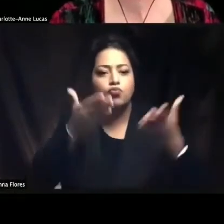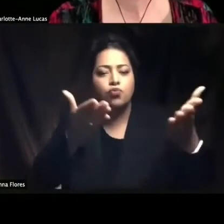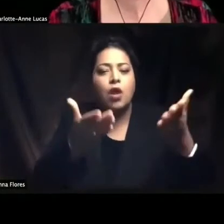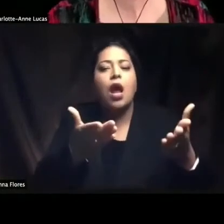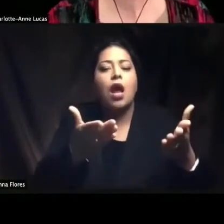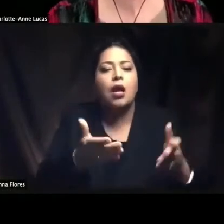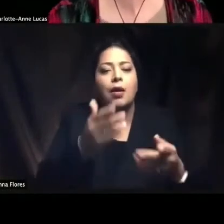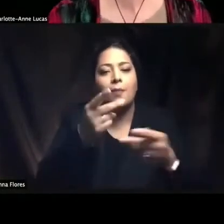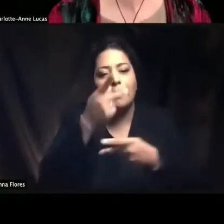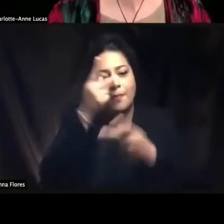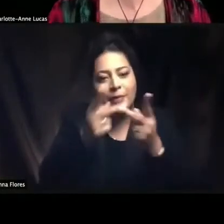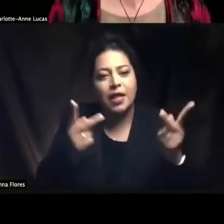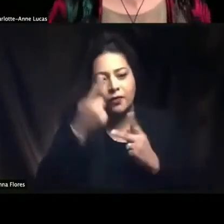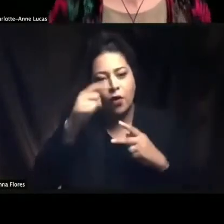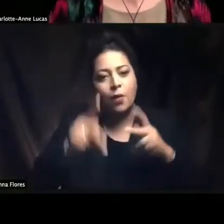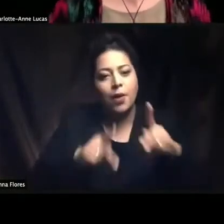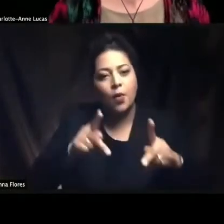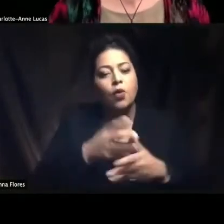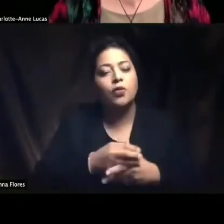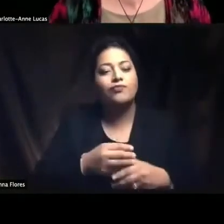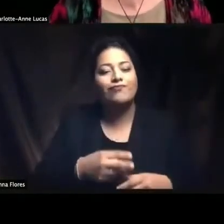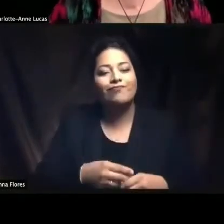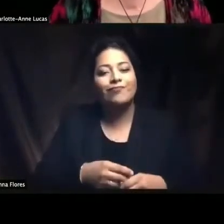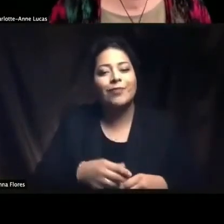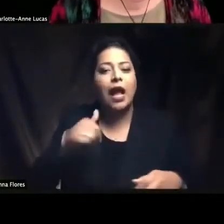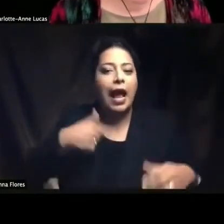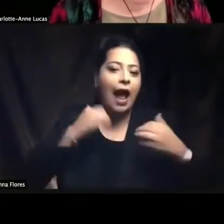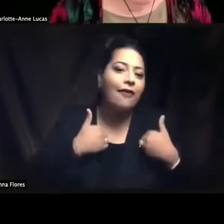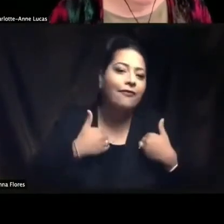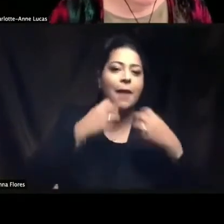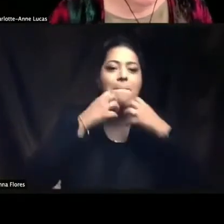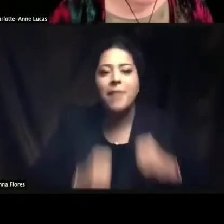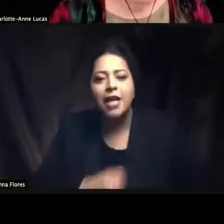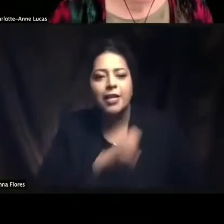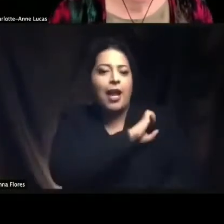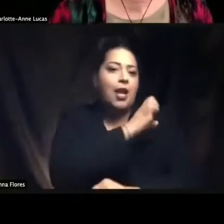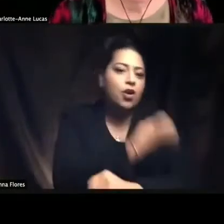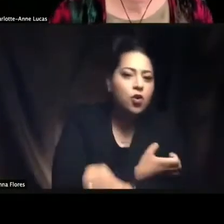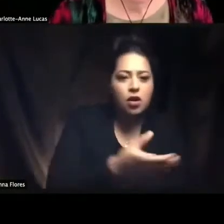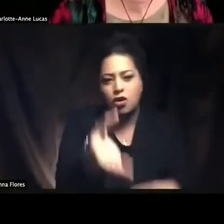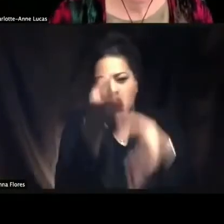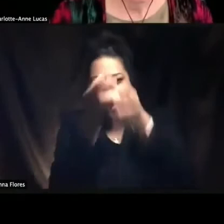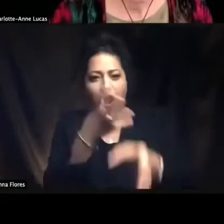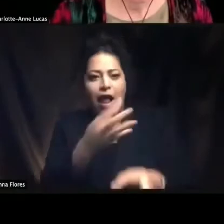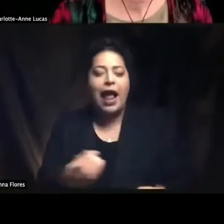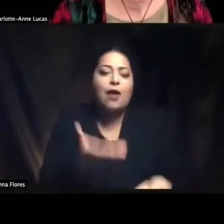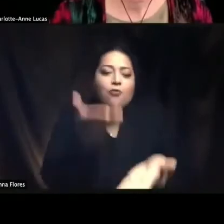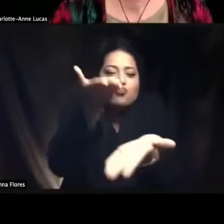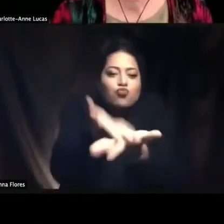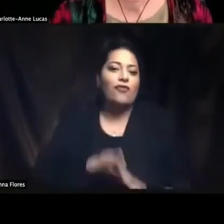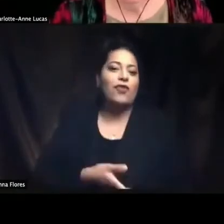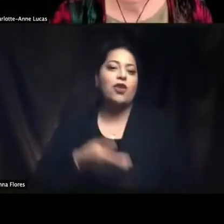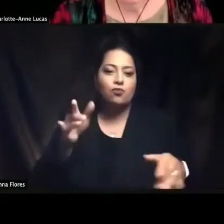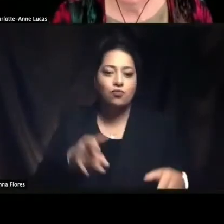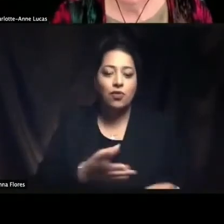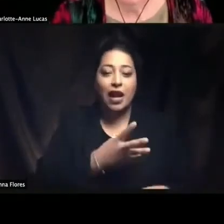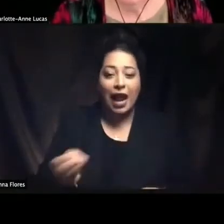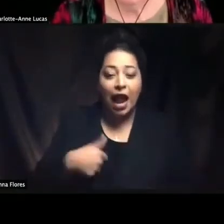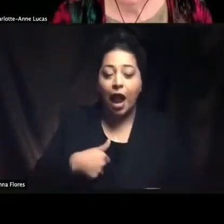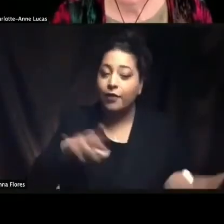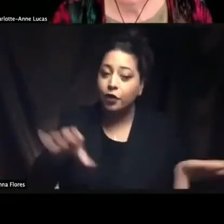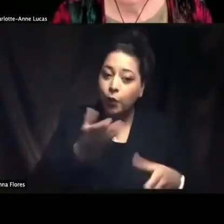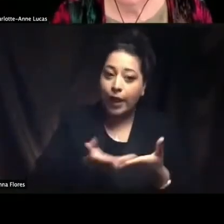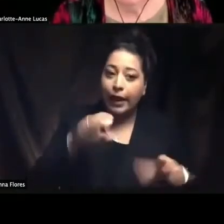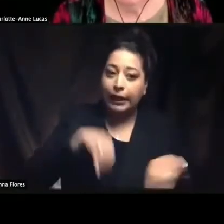for our people. I have the passion. I have the energy. I have the knowledge. I have the proven track record. I've got things done in